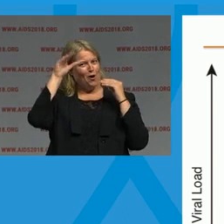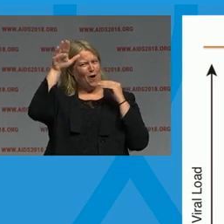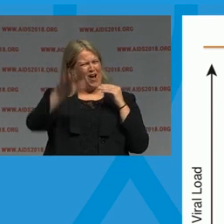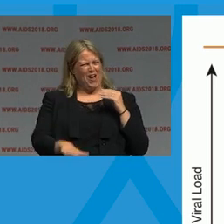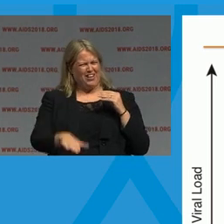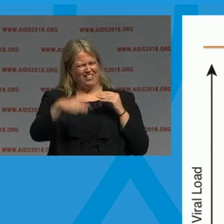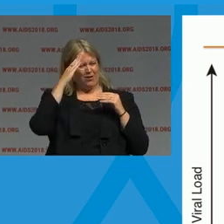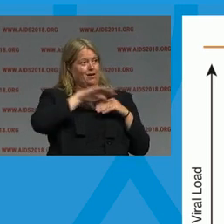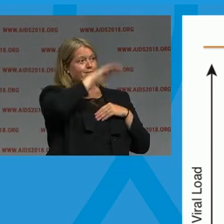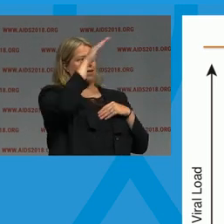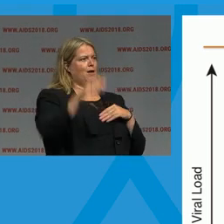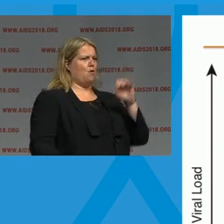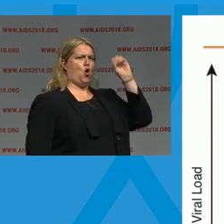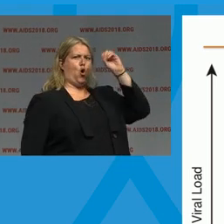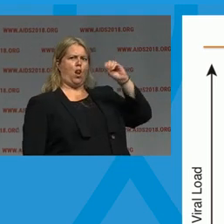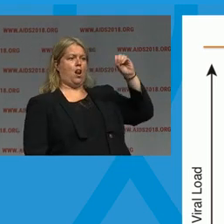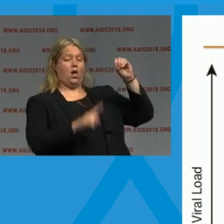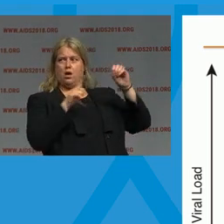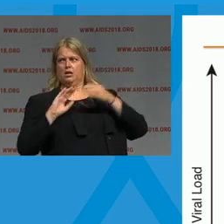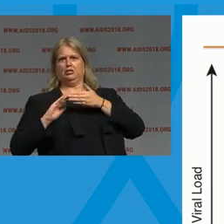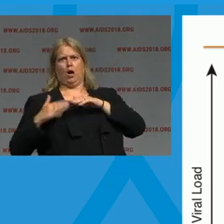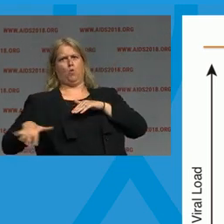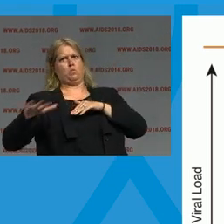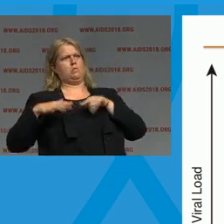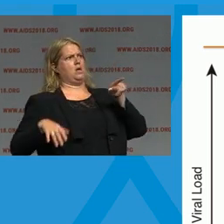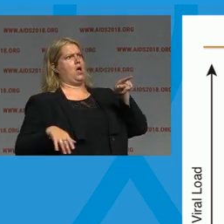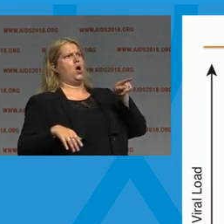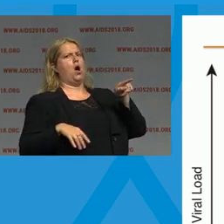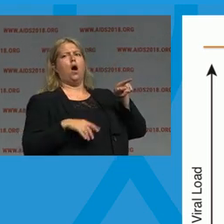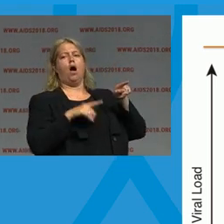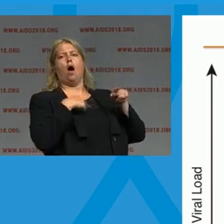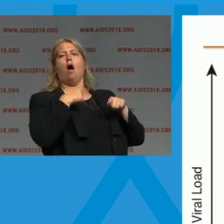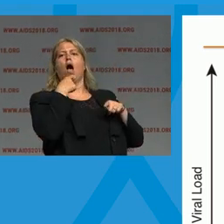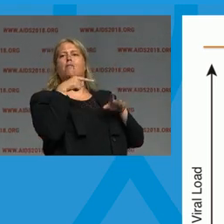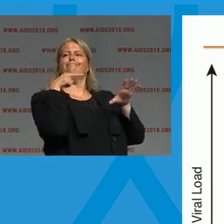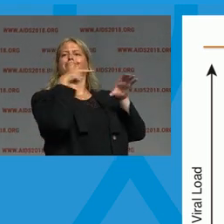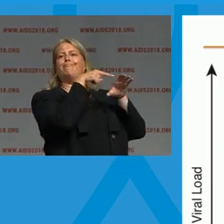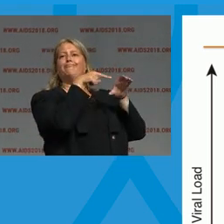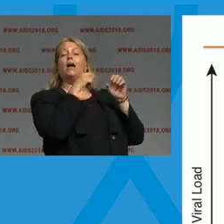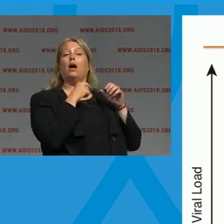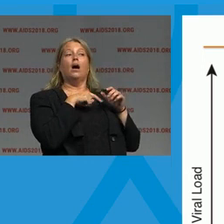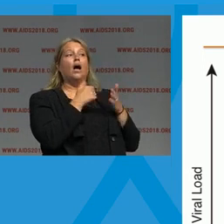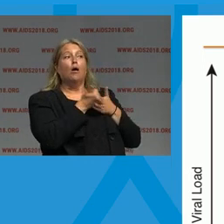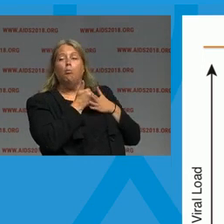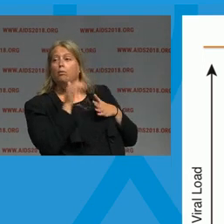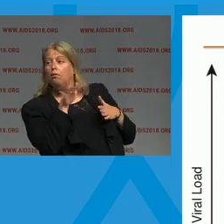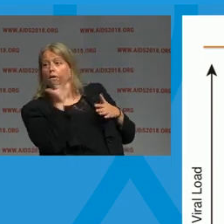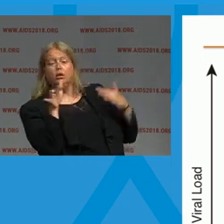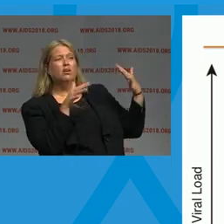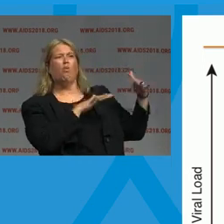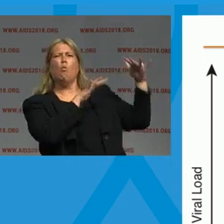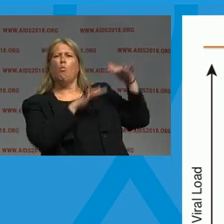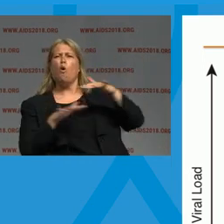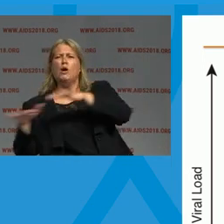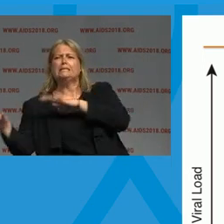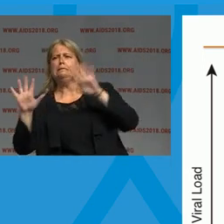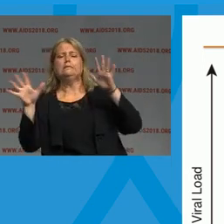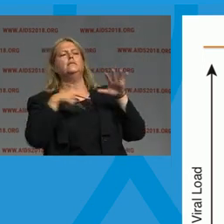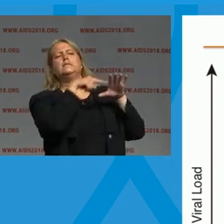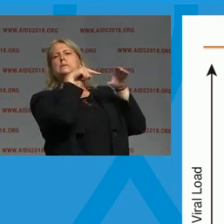in the dam that's protecting his town. He's able to plug that hole with his finger until help can come to repair the